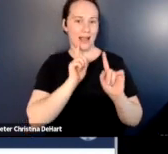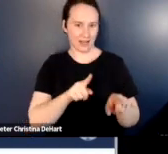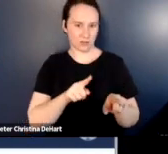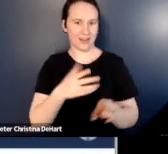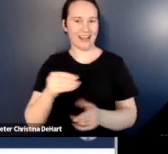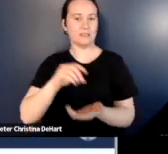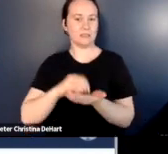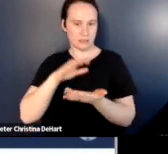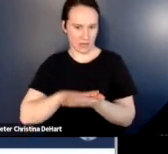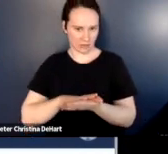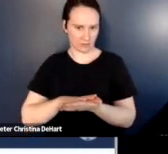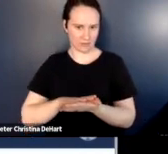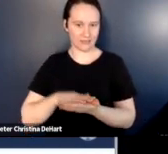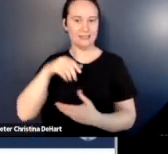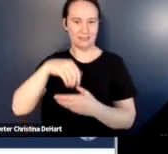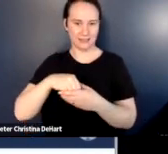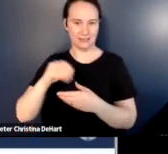their call reports within Salesforce.